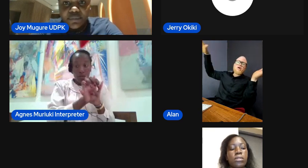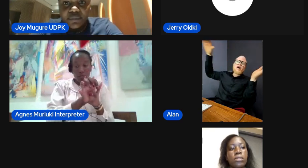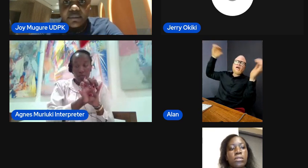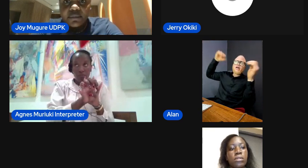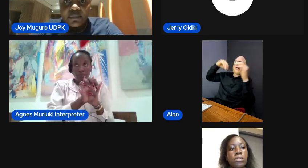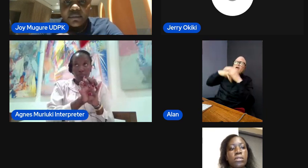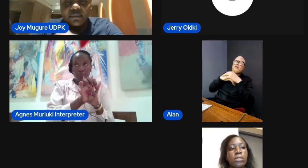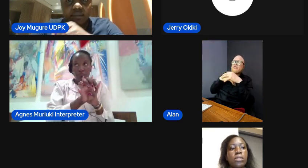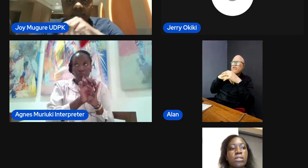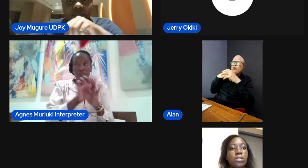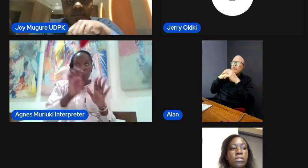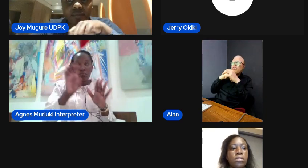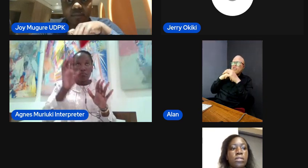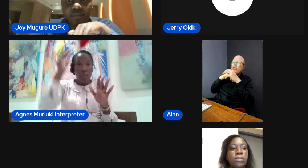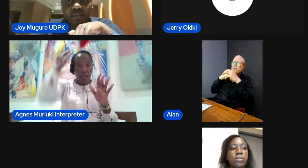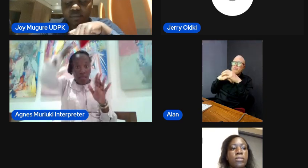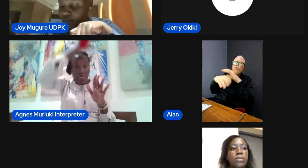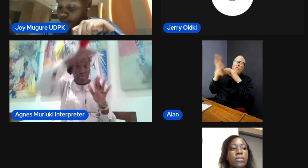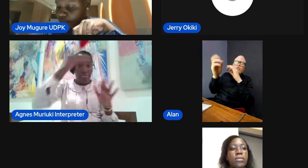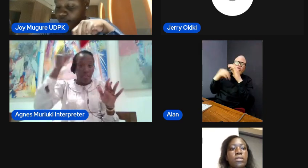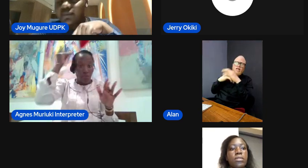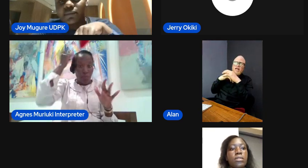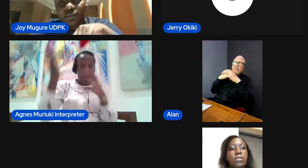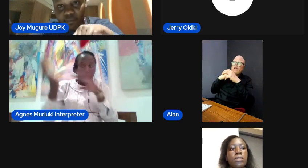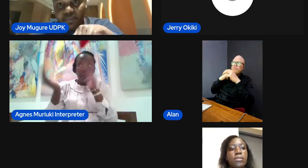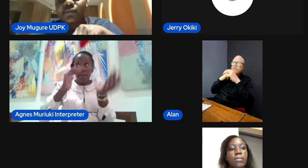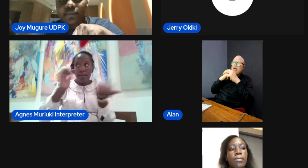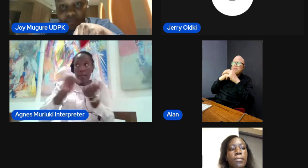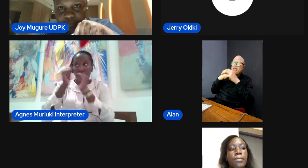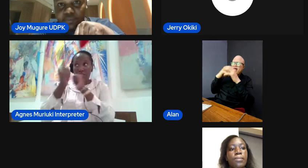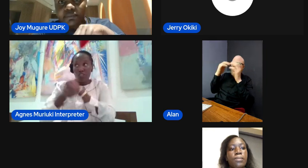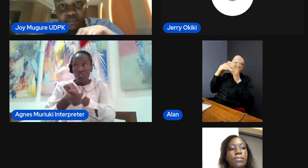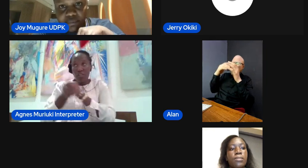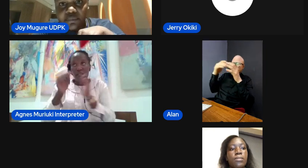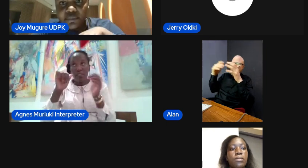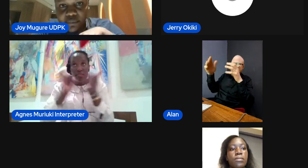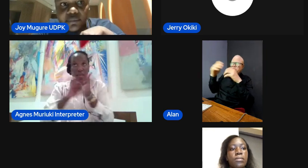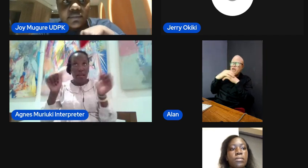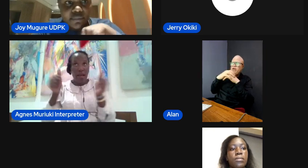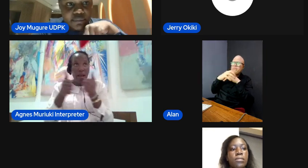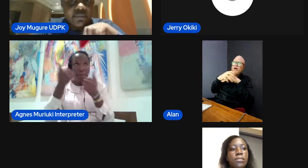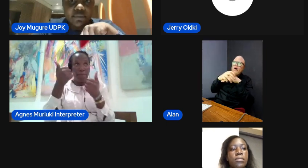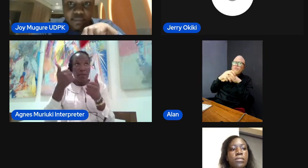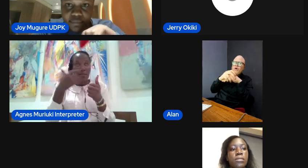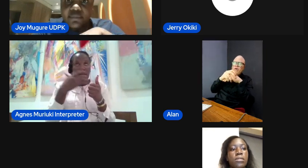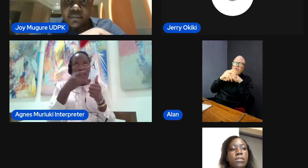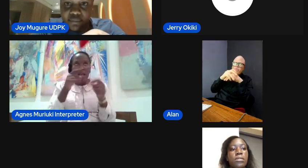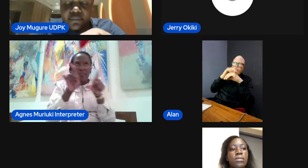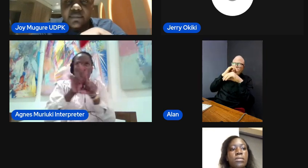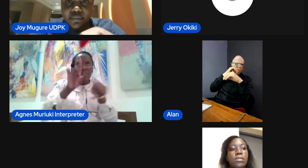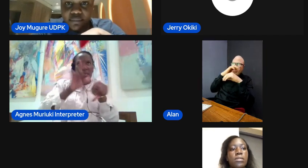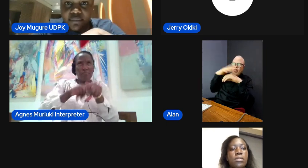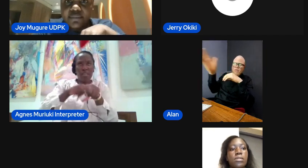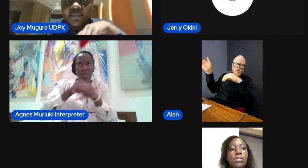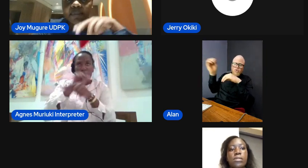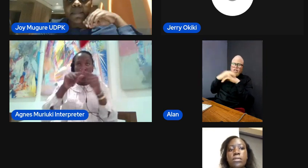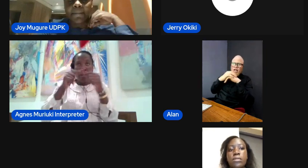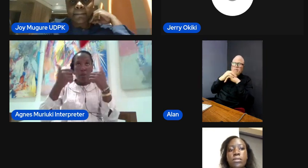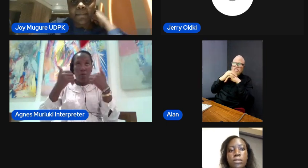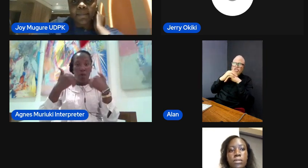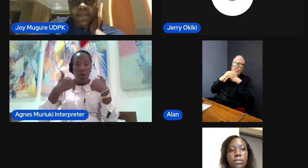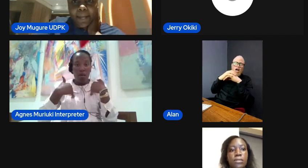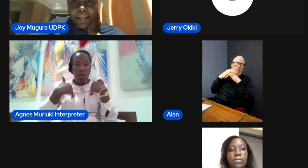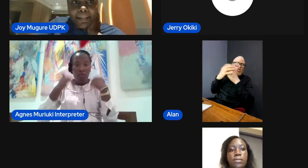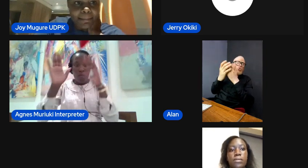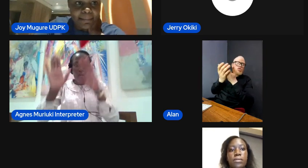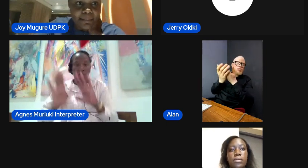the Dubai Climate Change Summit, or COP28, that was happening right about the same time we were able to put out a campaign on